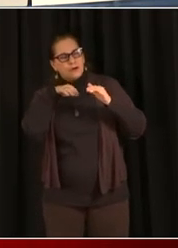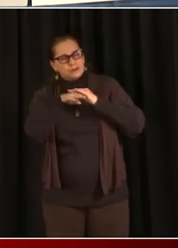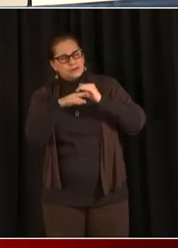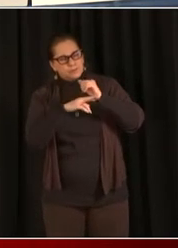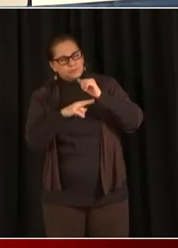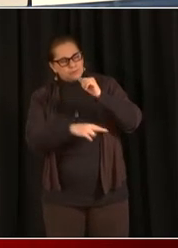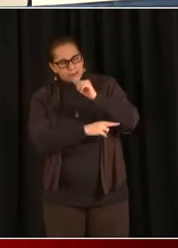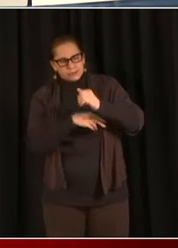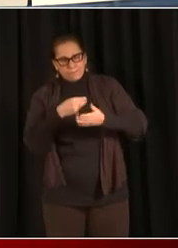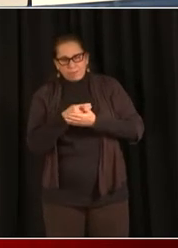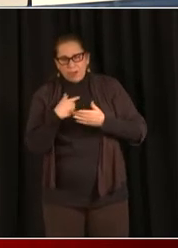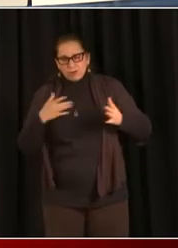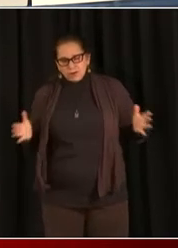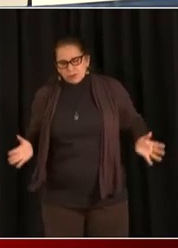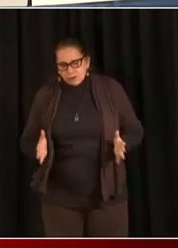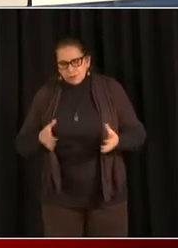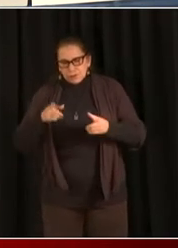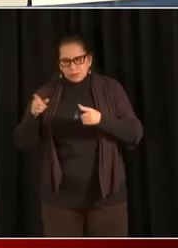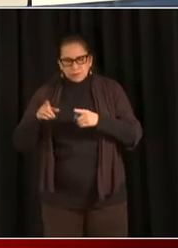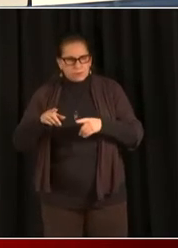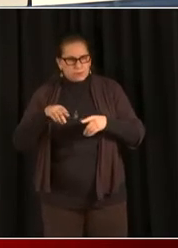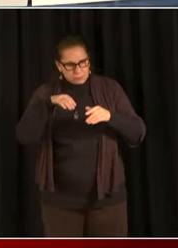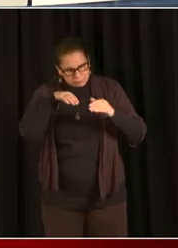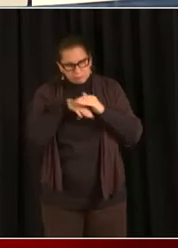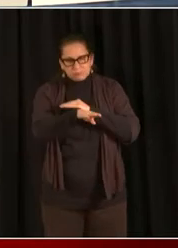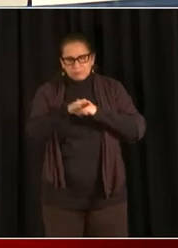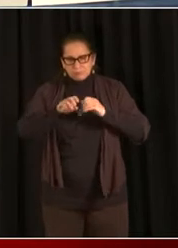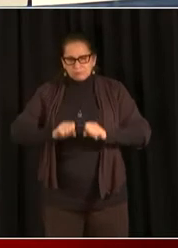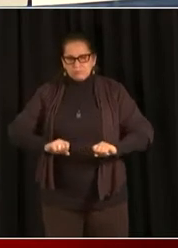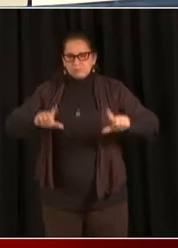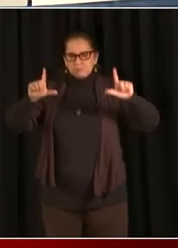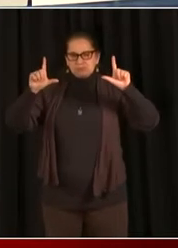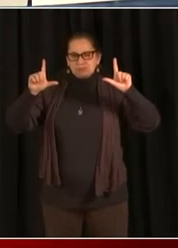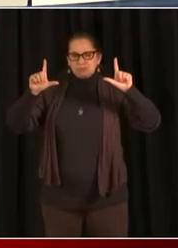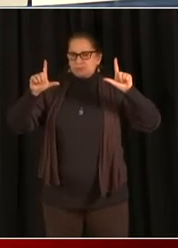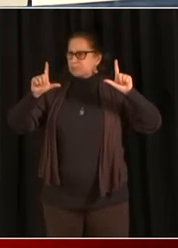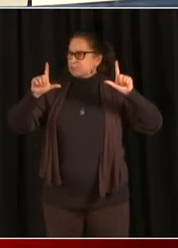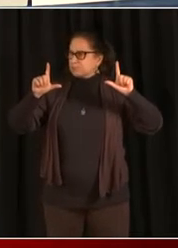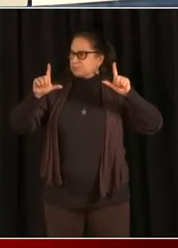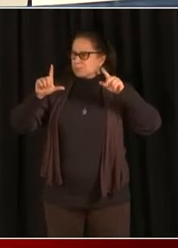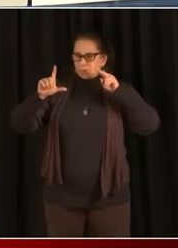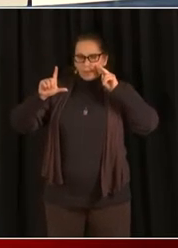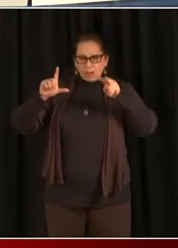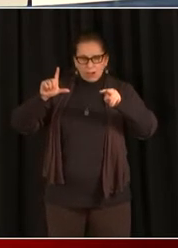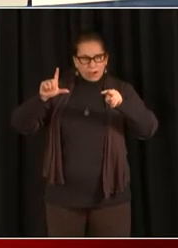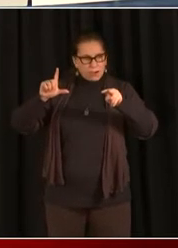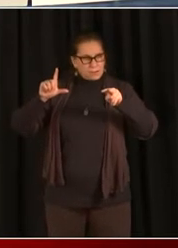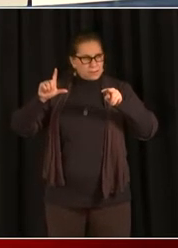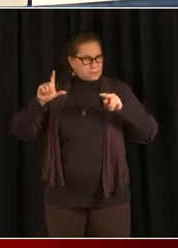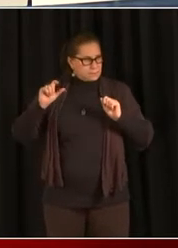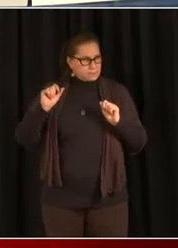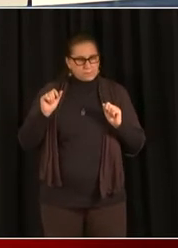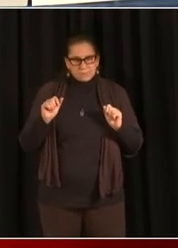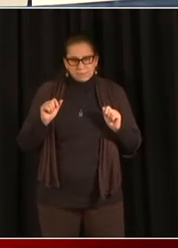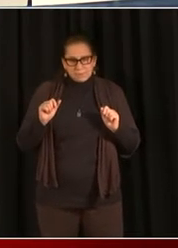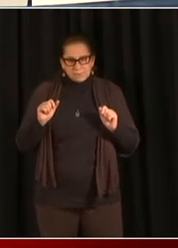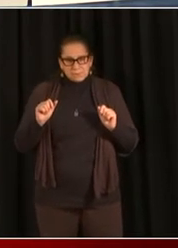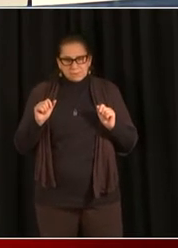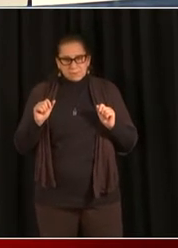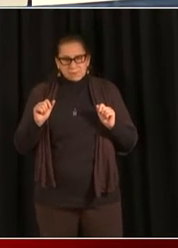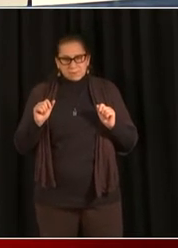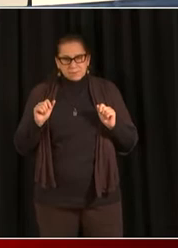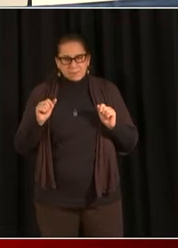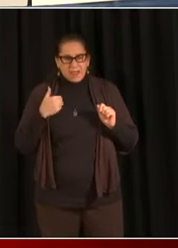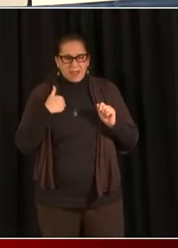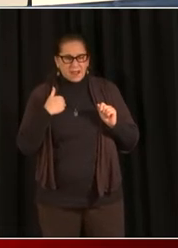to pull up that additional information. As we go to the next slide, I'm going to talk a little bit about, and you'll get to see a sample, a snippet